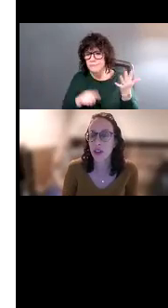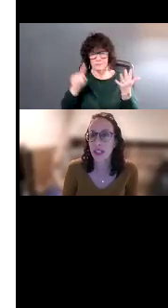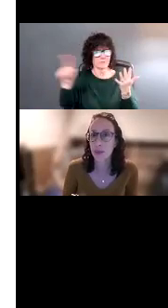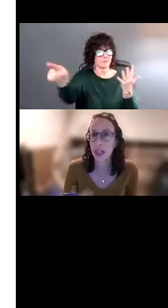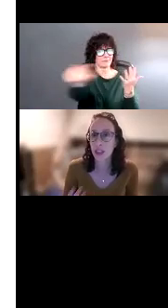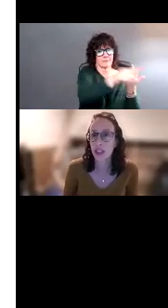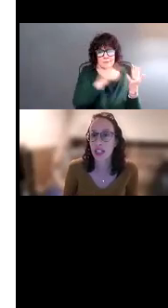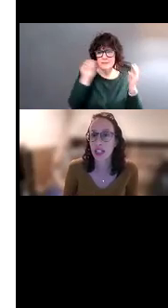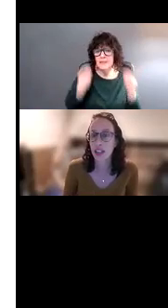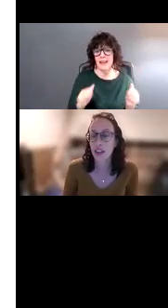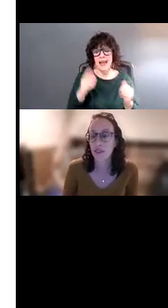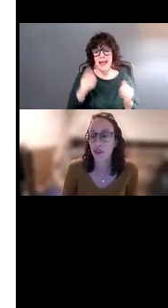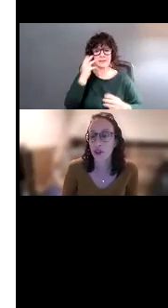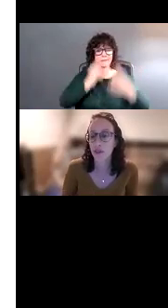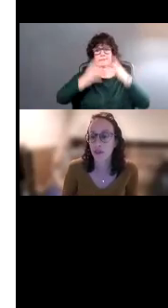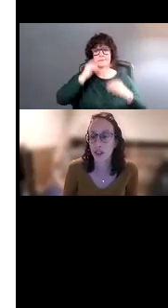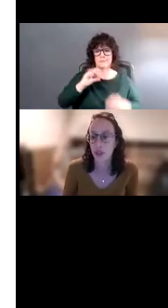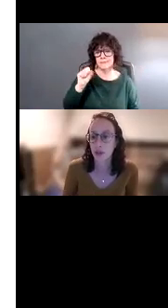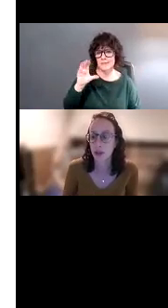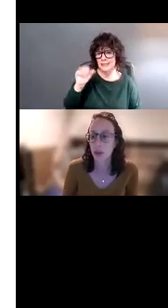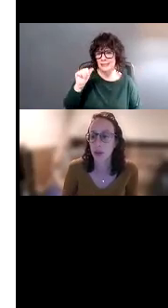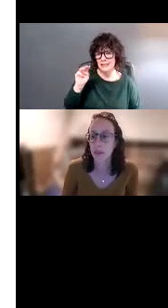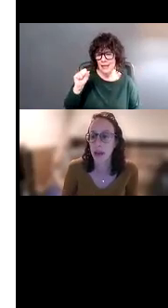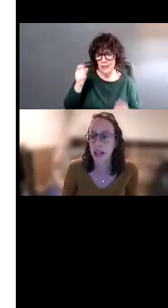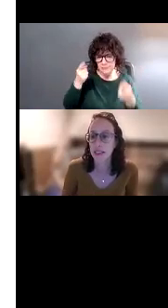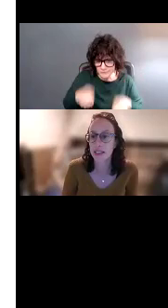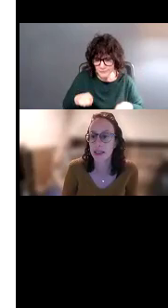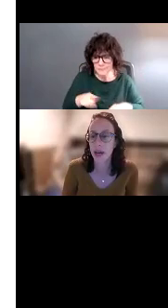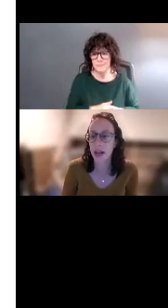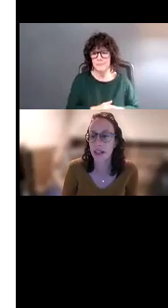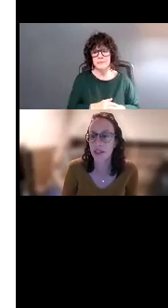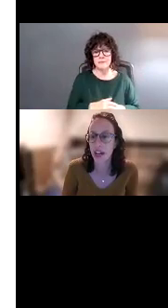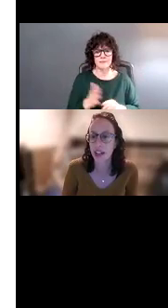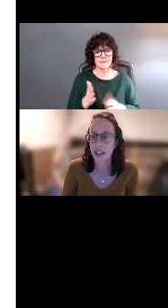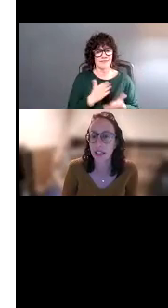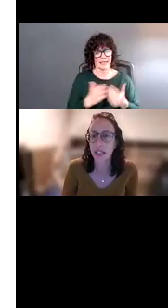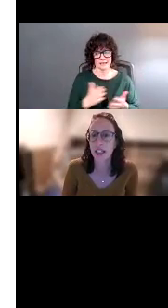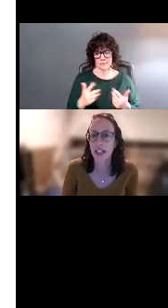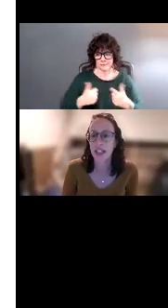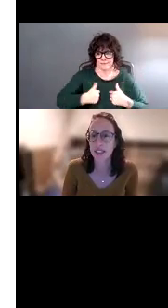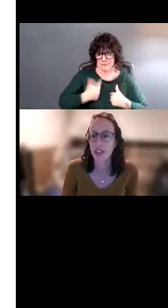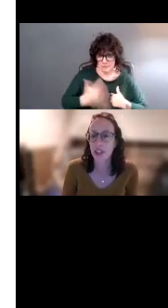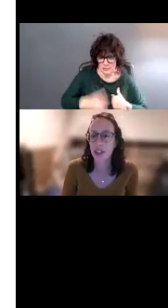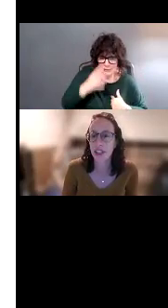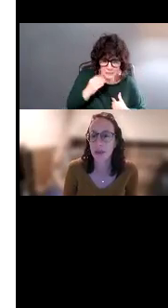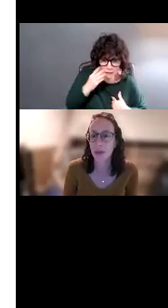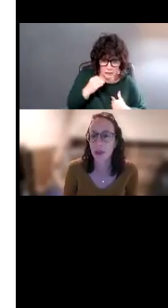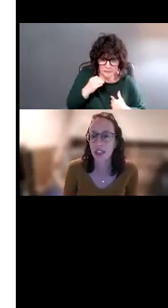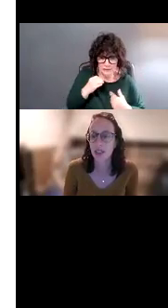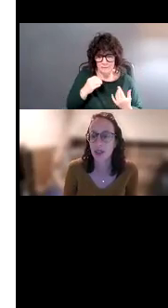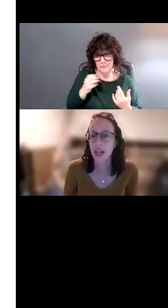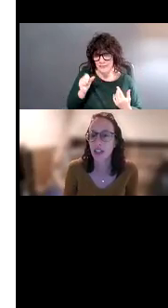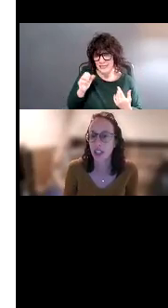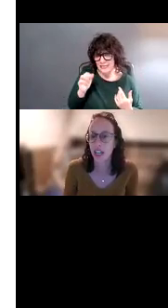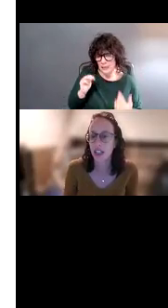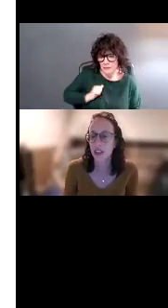So, especially for the folks who were impacted by the fires, it's very